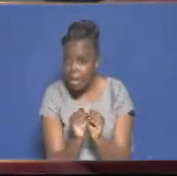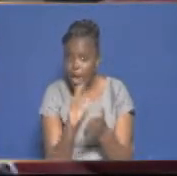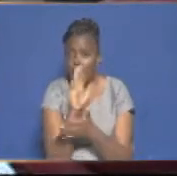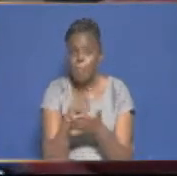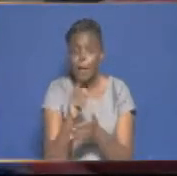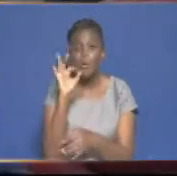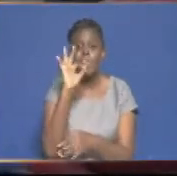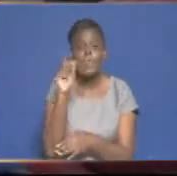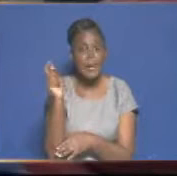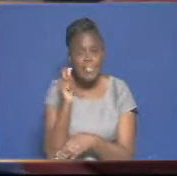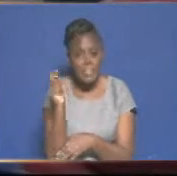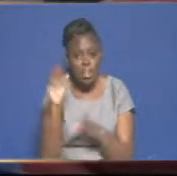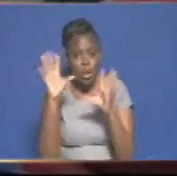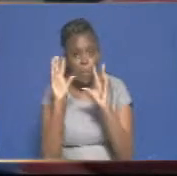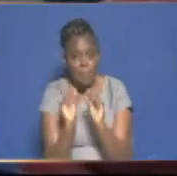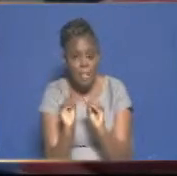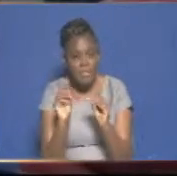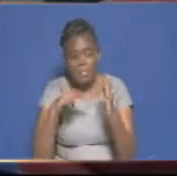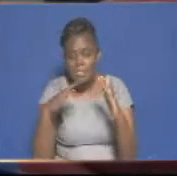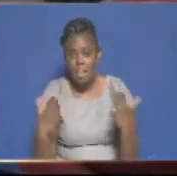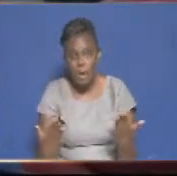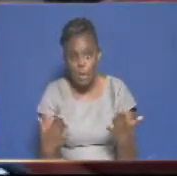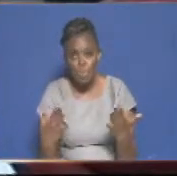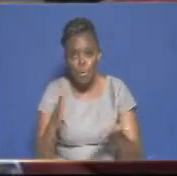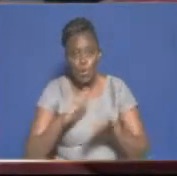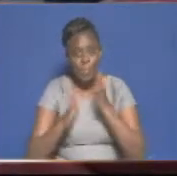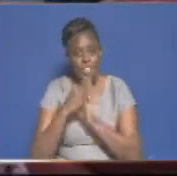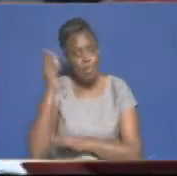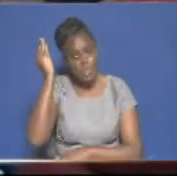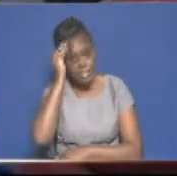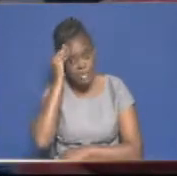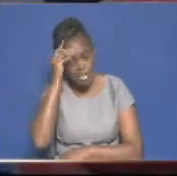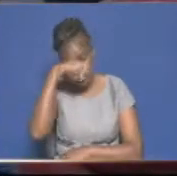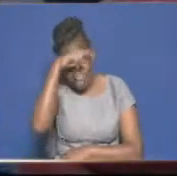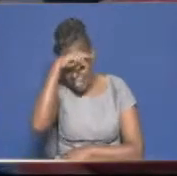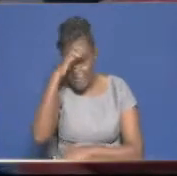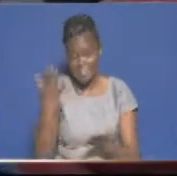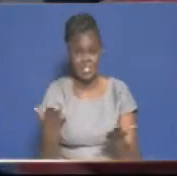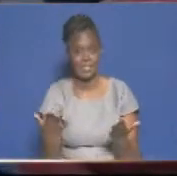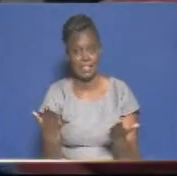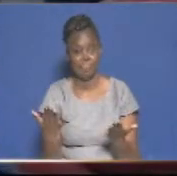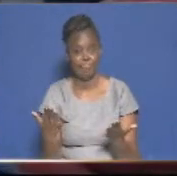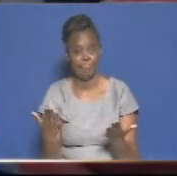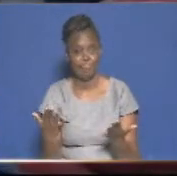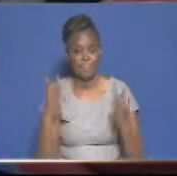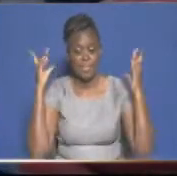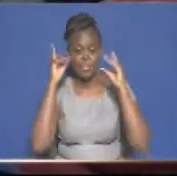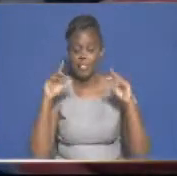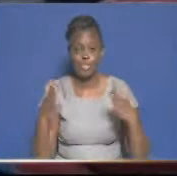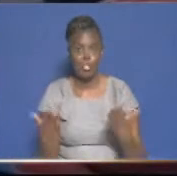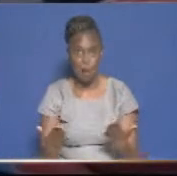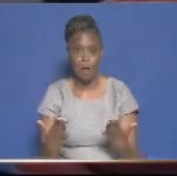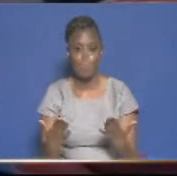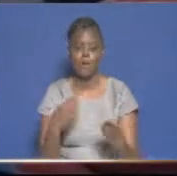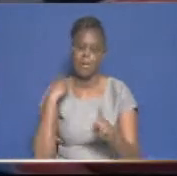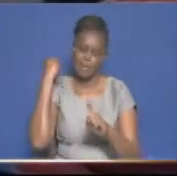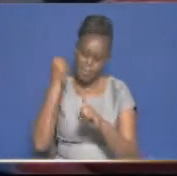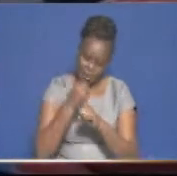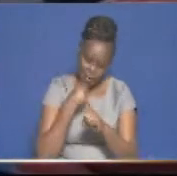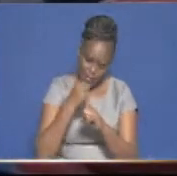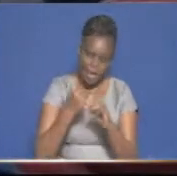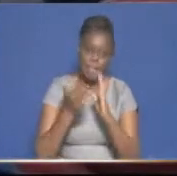three trillion shillings. Mr. Speaker, sir, you cannot even do good summation. Mr. Speaker, sir, it demands that we have those